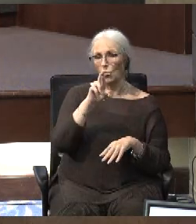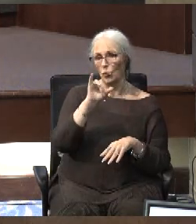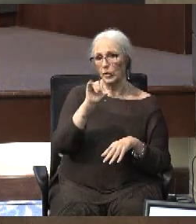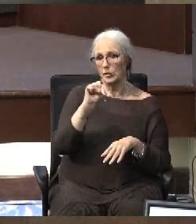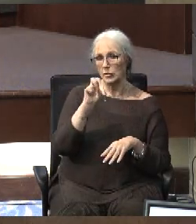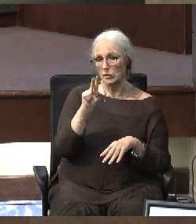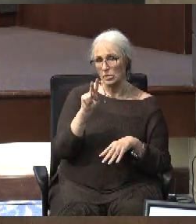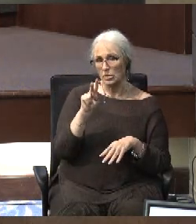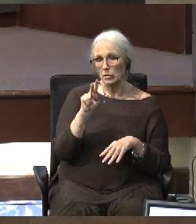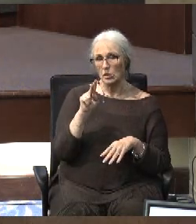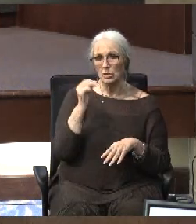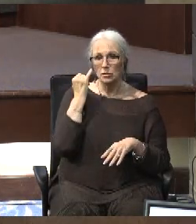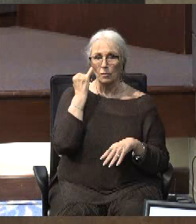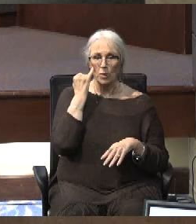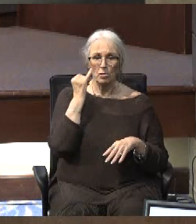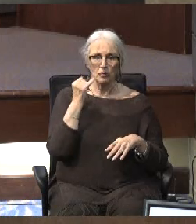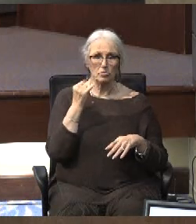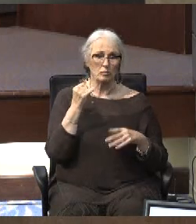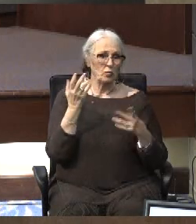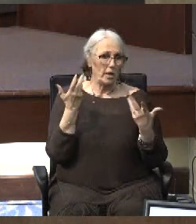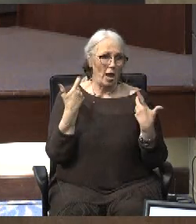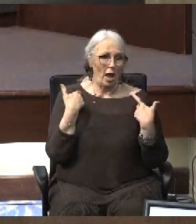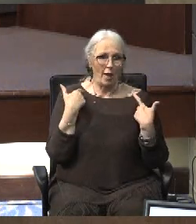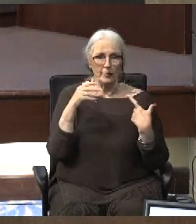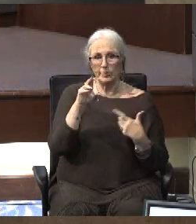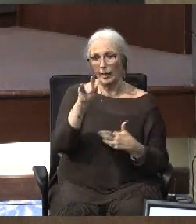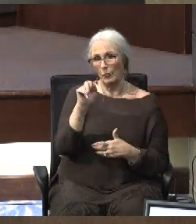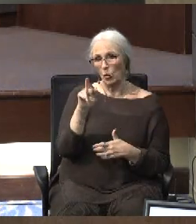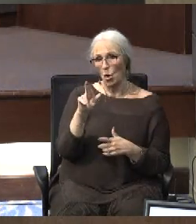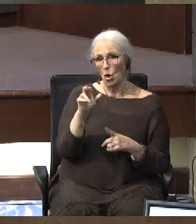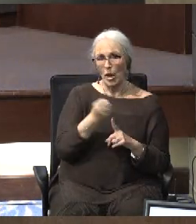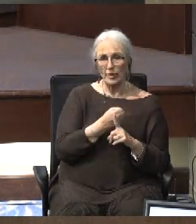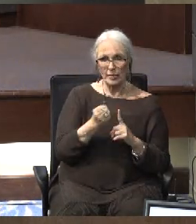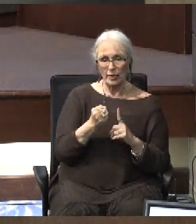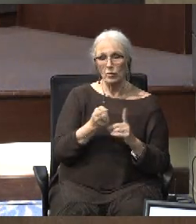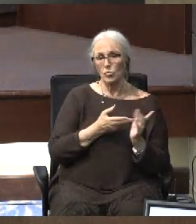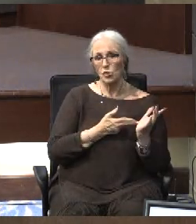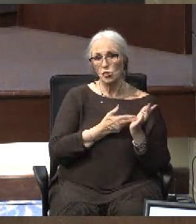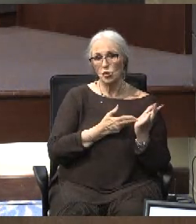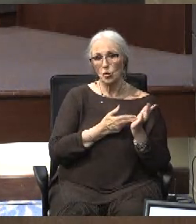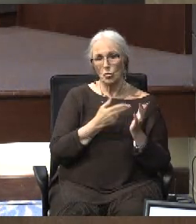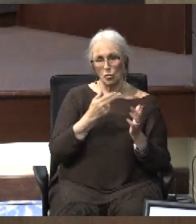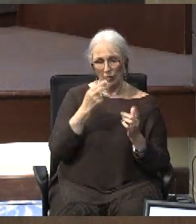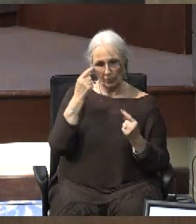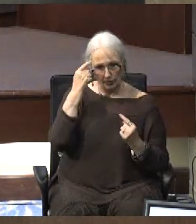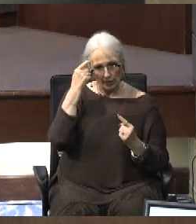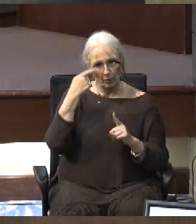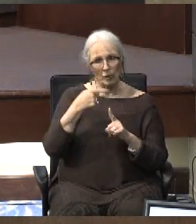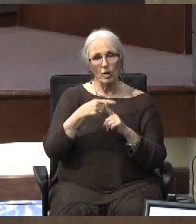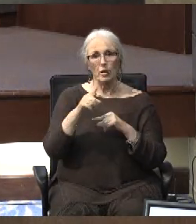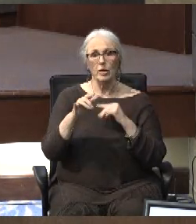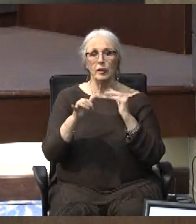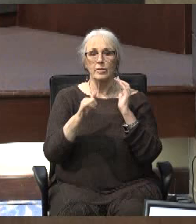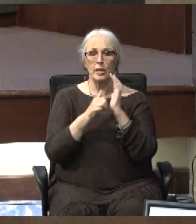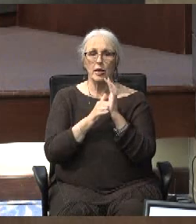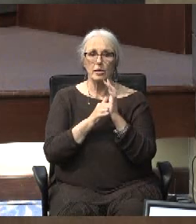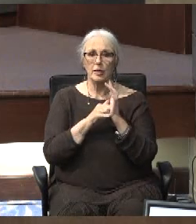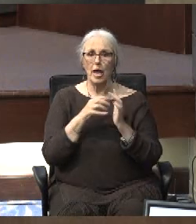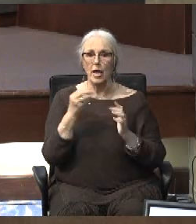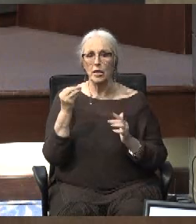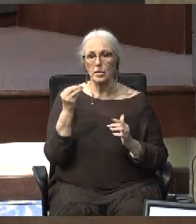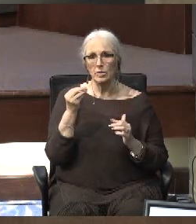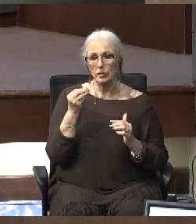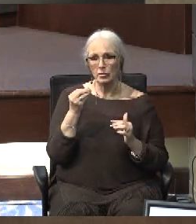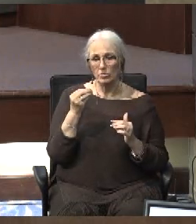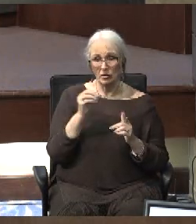we have to endure cyber attacks. So ensuring that we are being thoughtful about that, I think, is something that our citizens should value in the world that